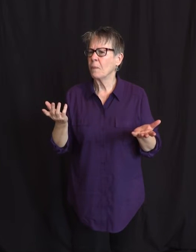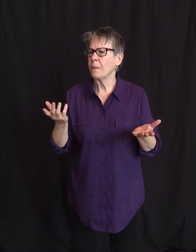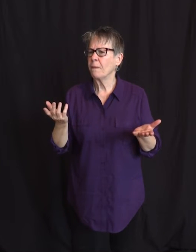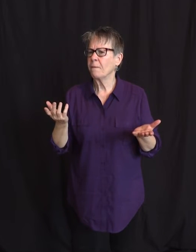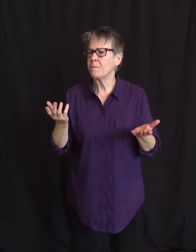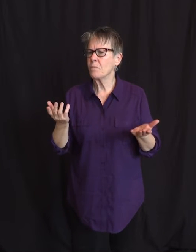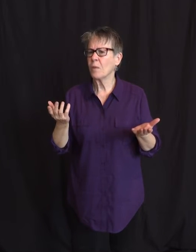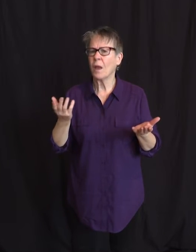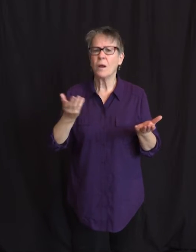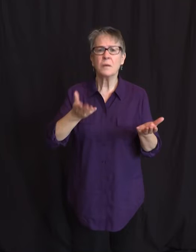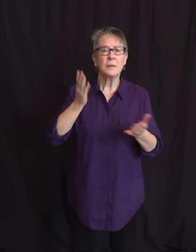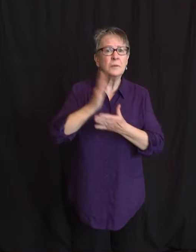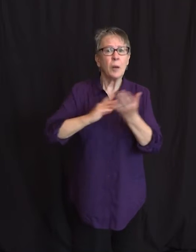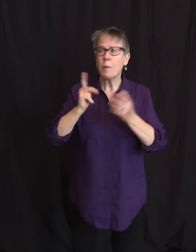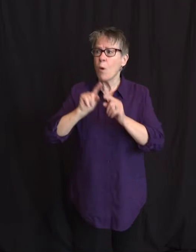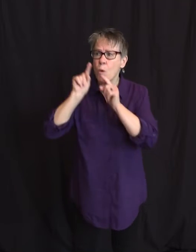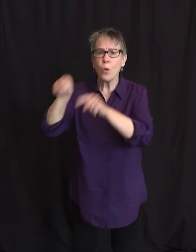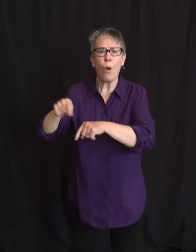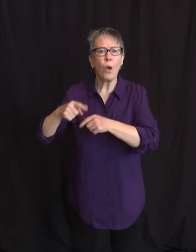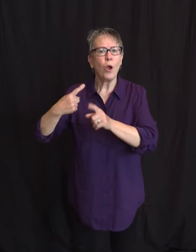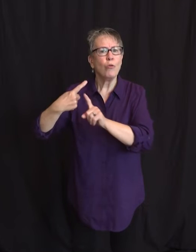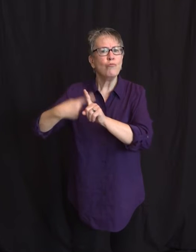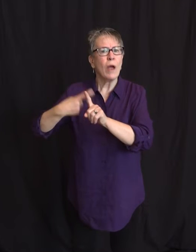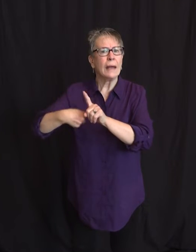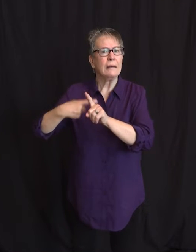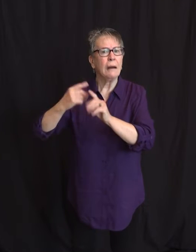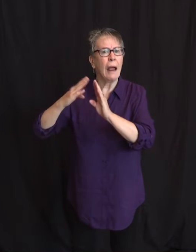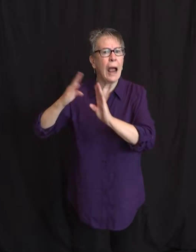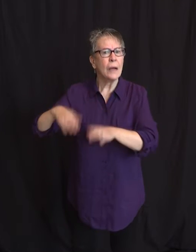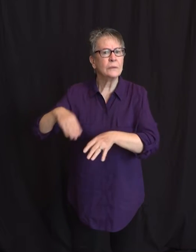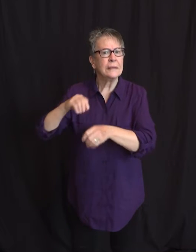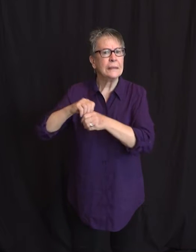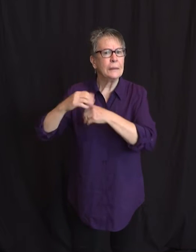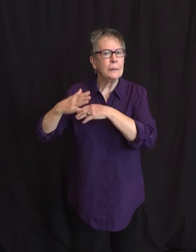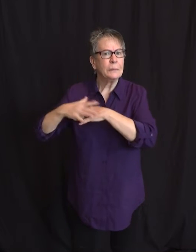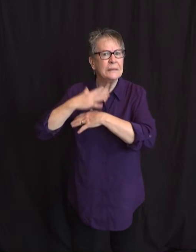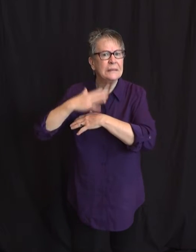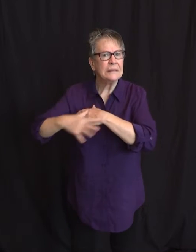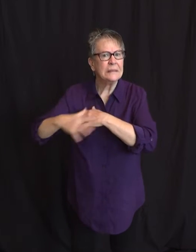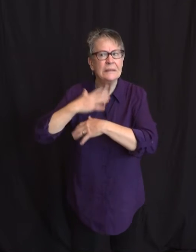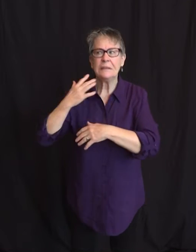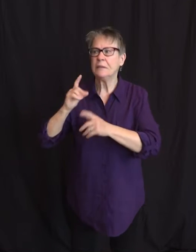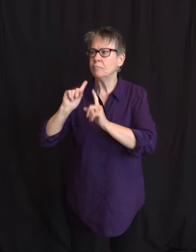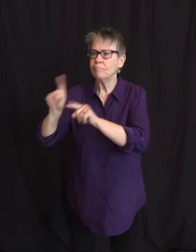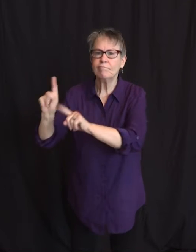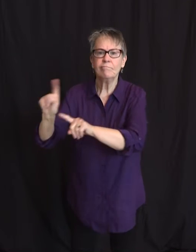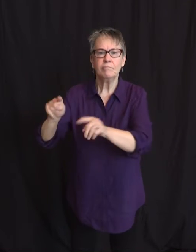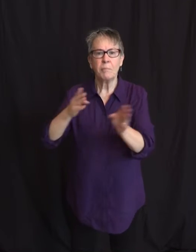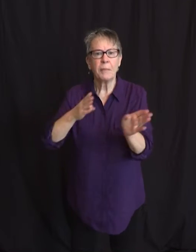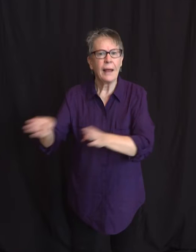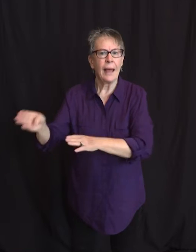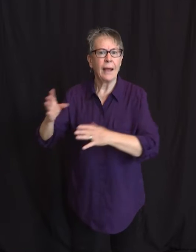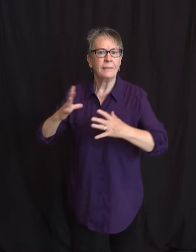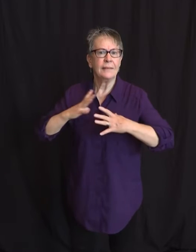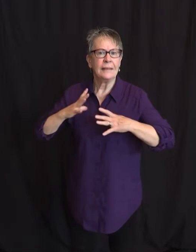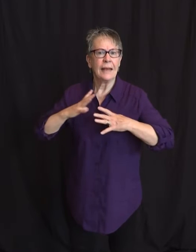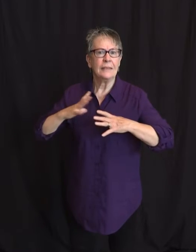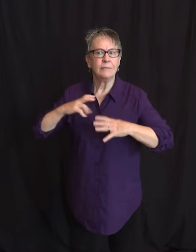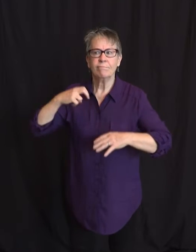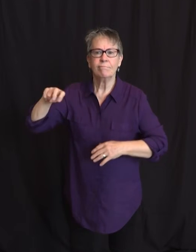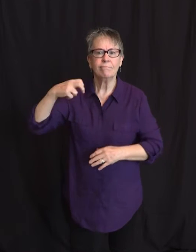not sure I've got a crisp answer for you on Memorial Day. I know what it normally is, and I love it, and I hope it can be some form of